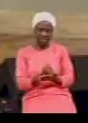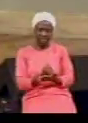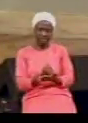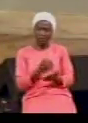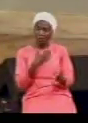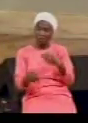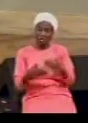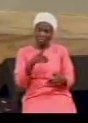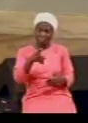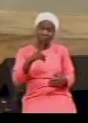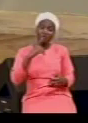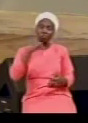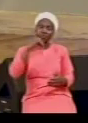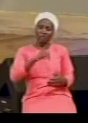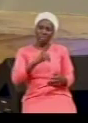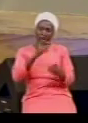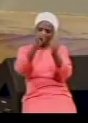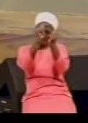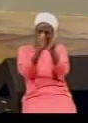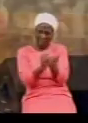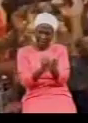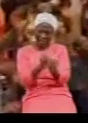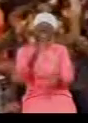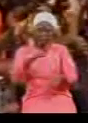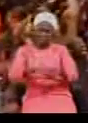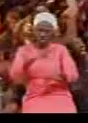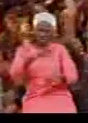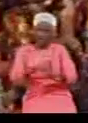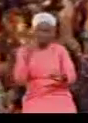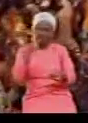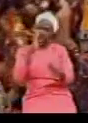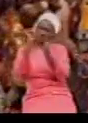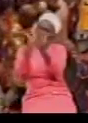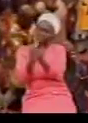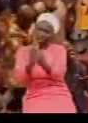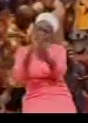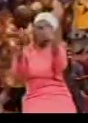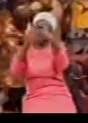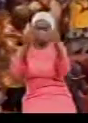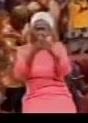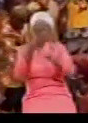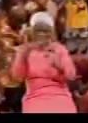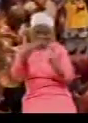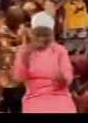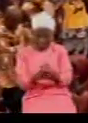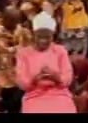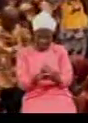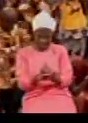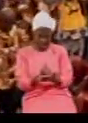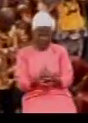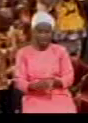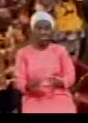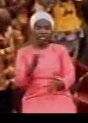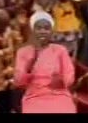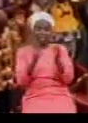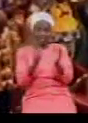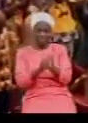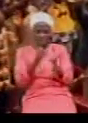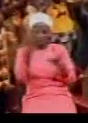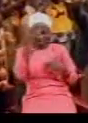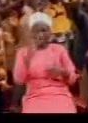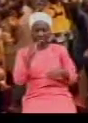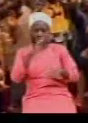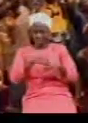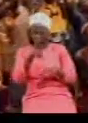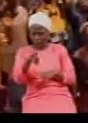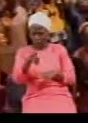Whatever you bind on earth will be bound in heaven. If that sickness is on you or your wife or